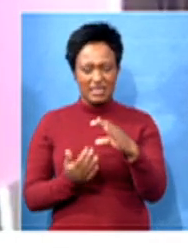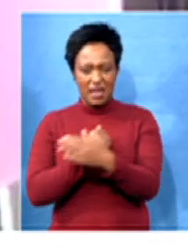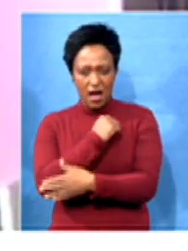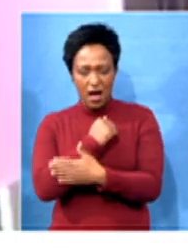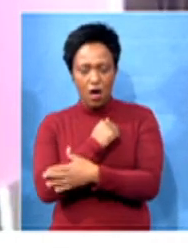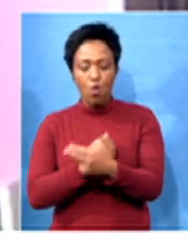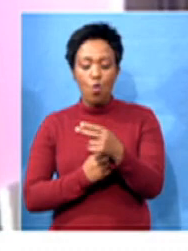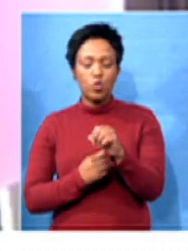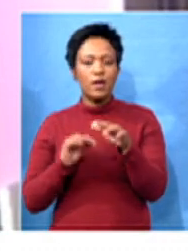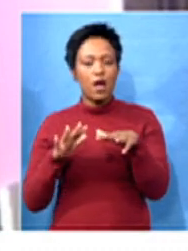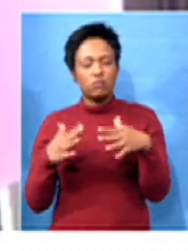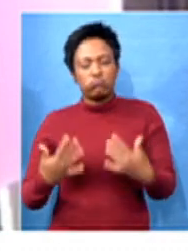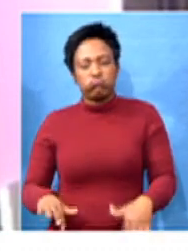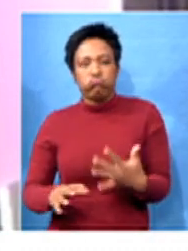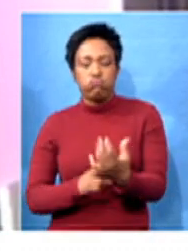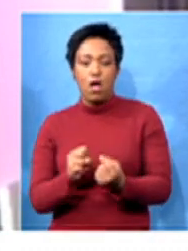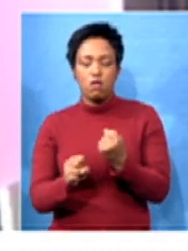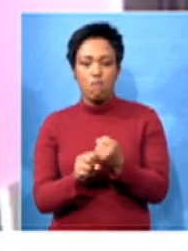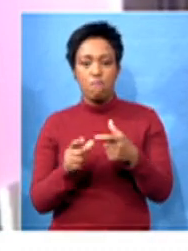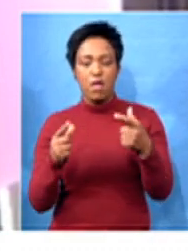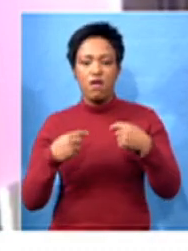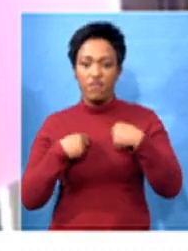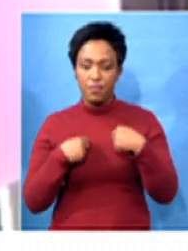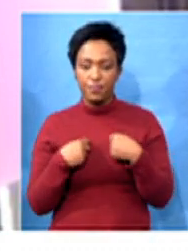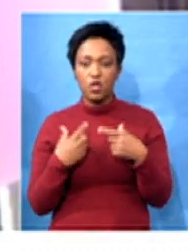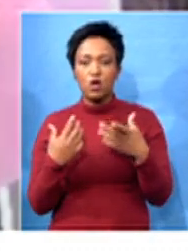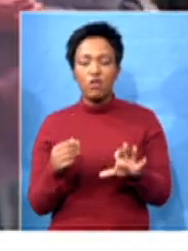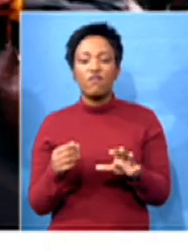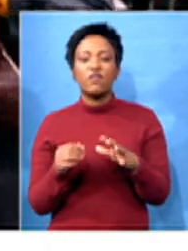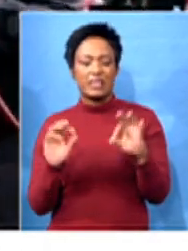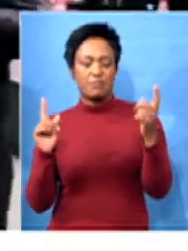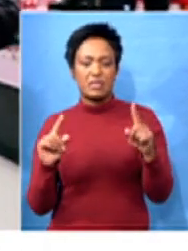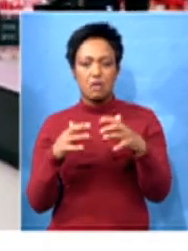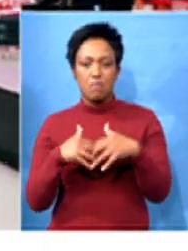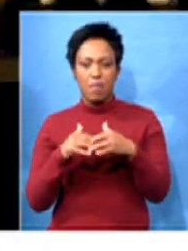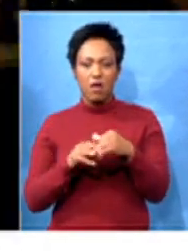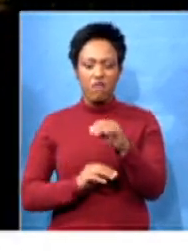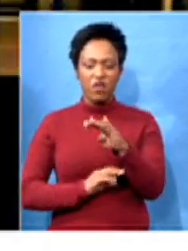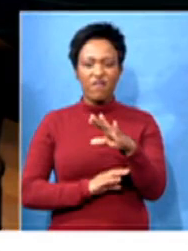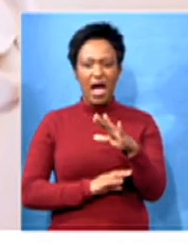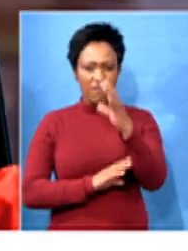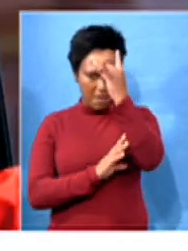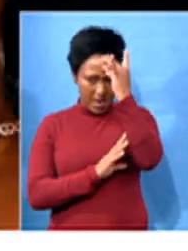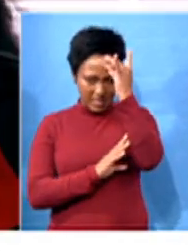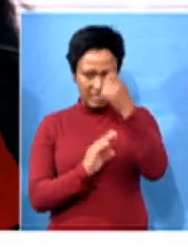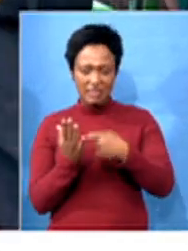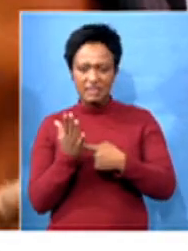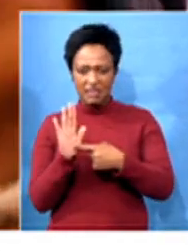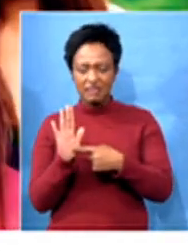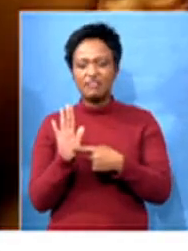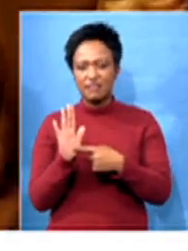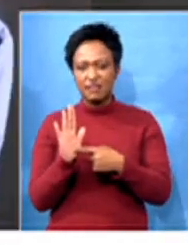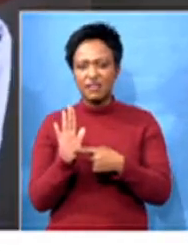was really a massive year. So we put it in a two-part special, each about just over 45 minutes long. And yeah, it's